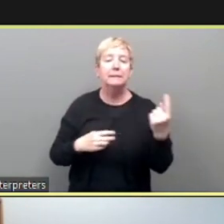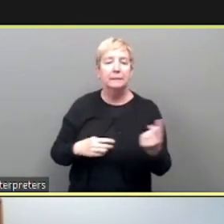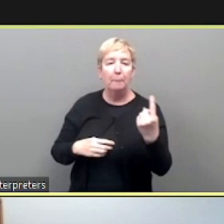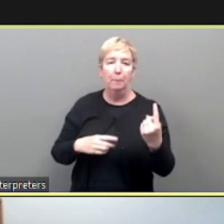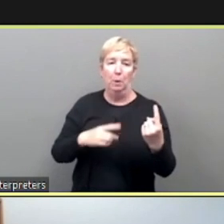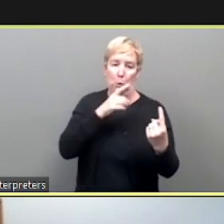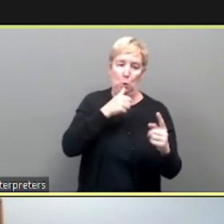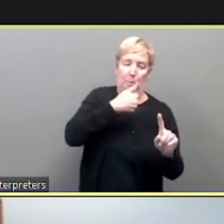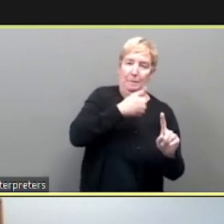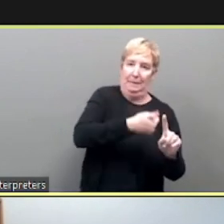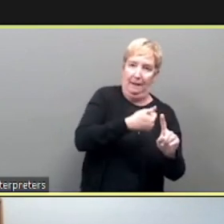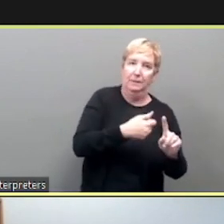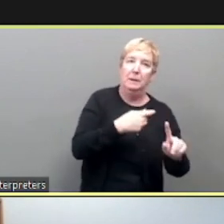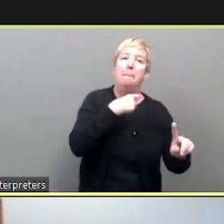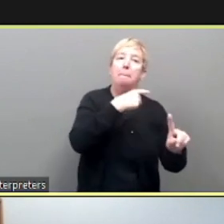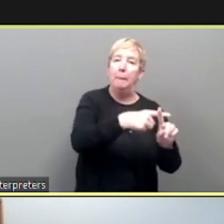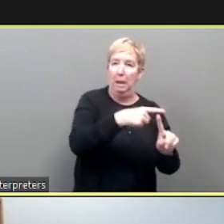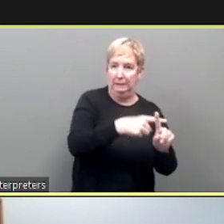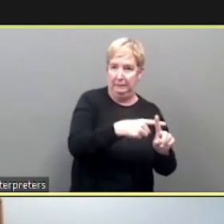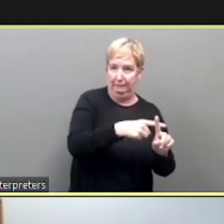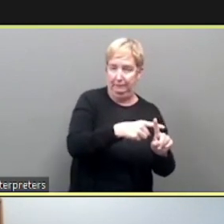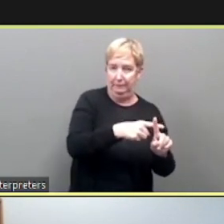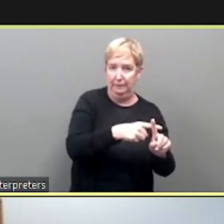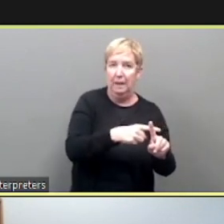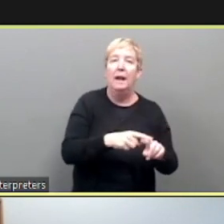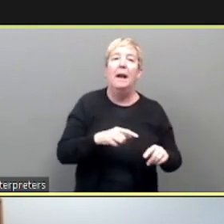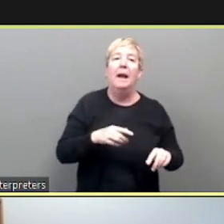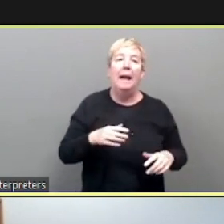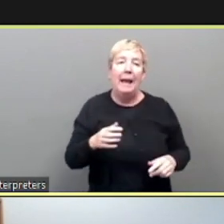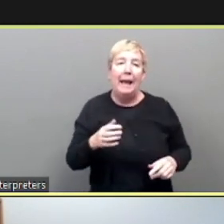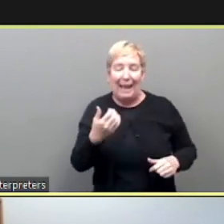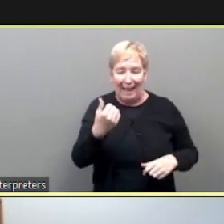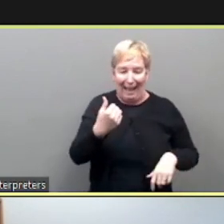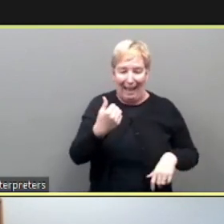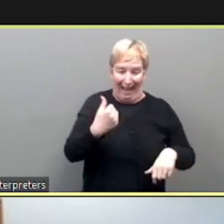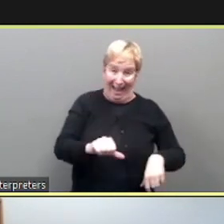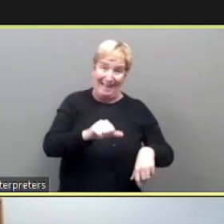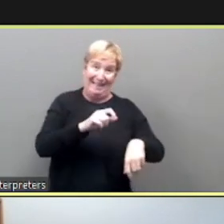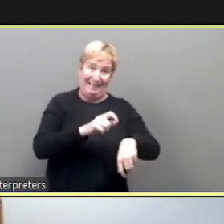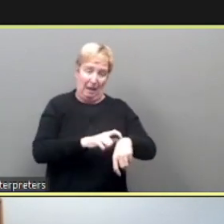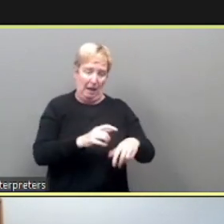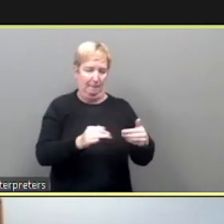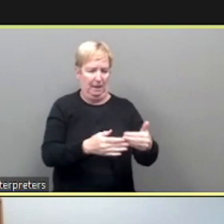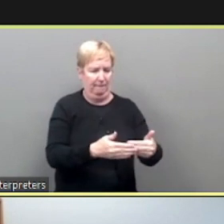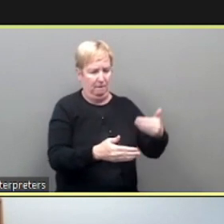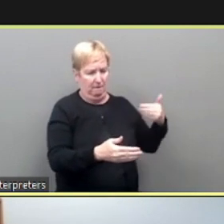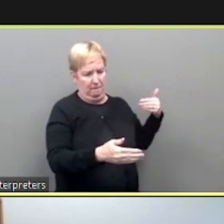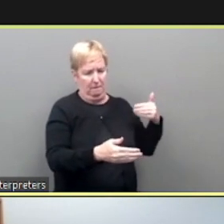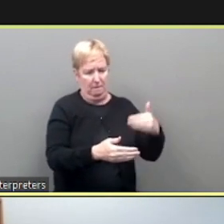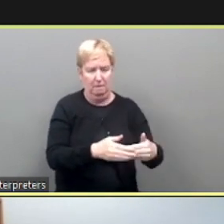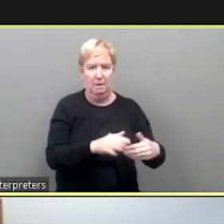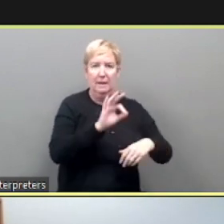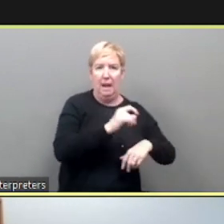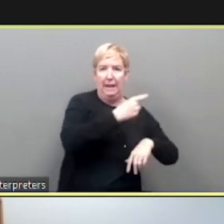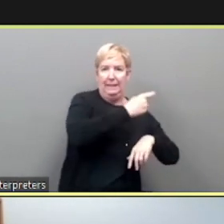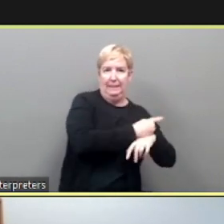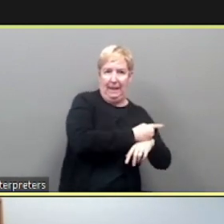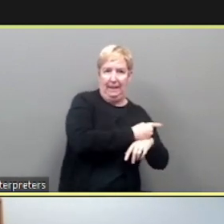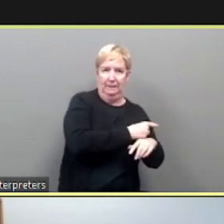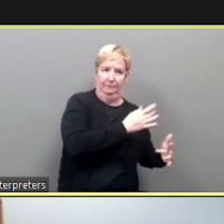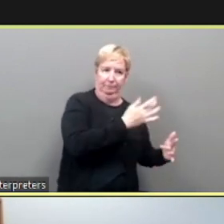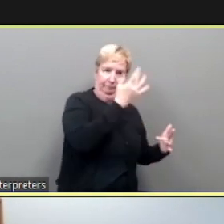positive more than 90 days following a prior documented infection. Or in really